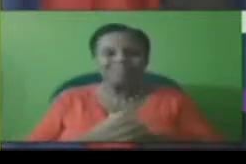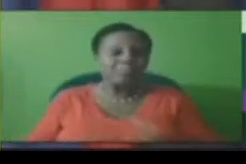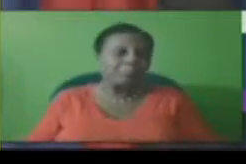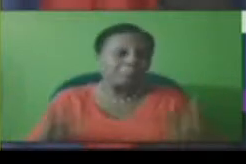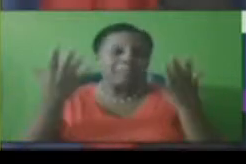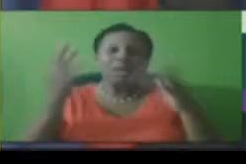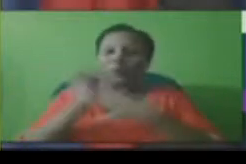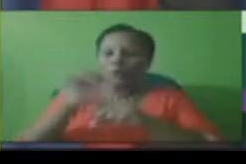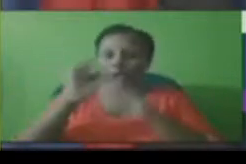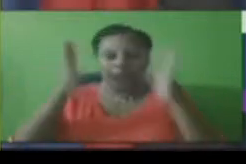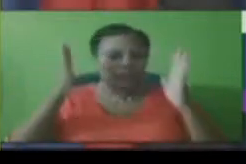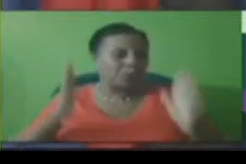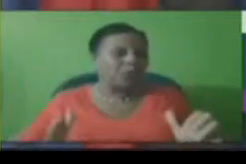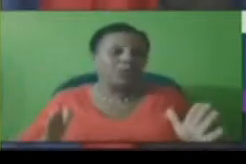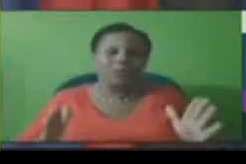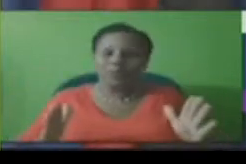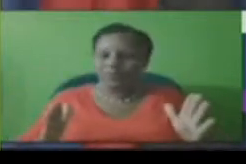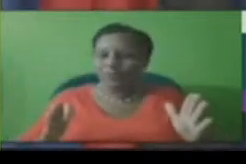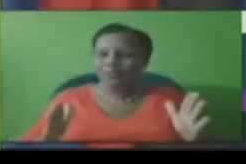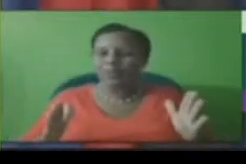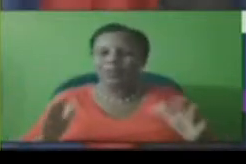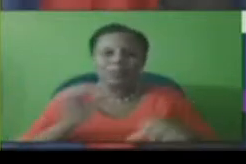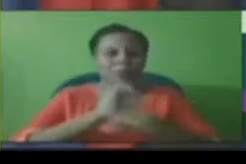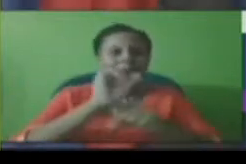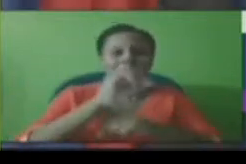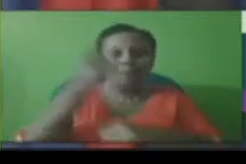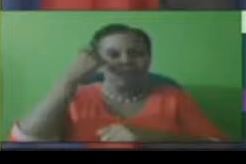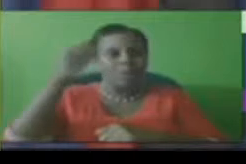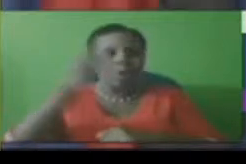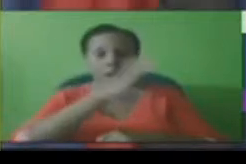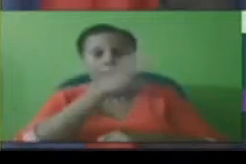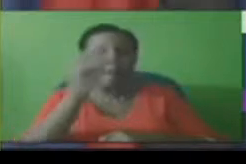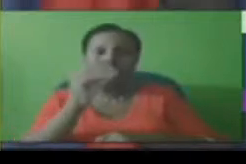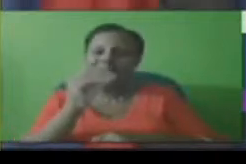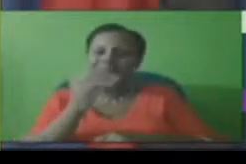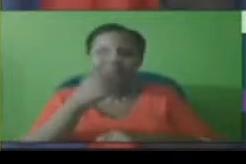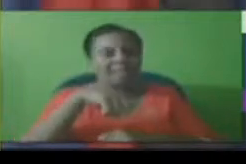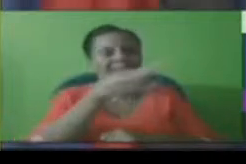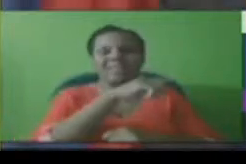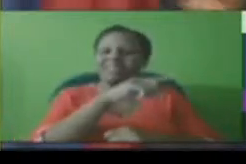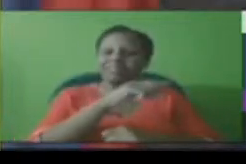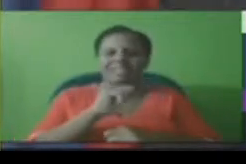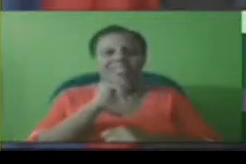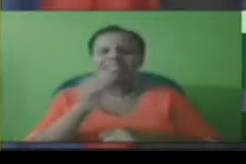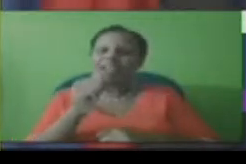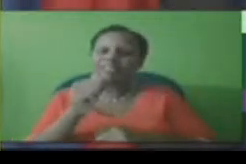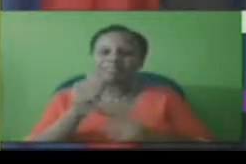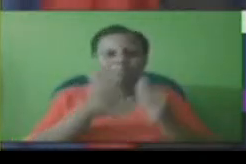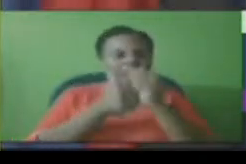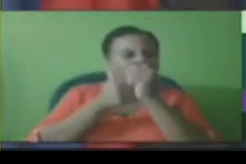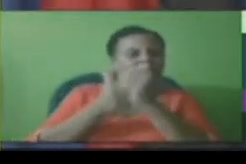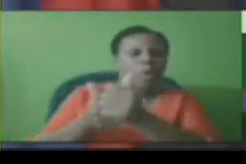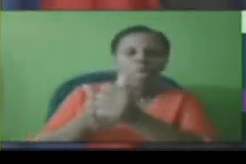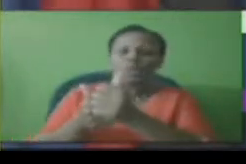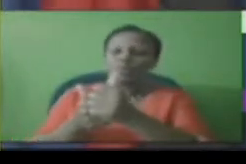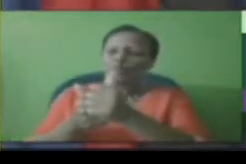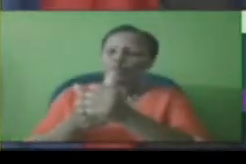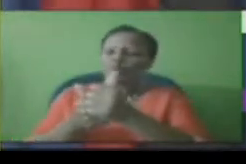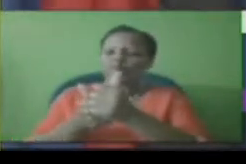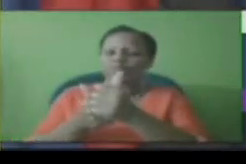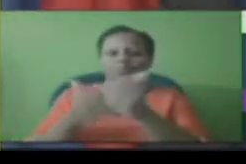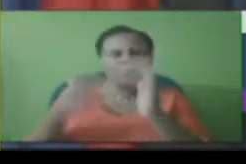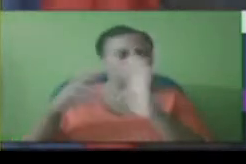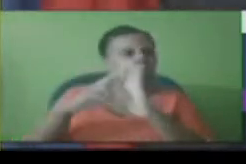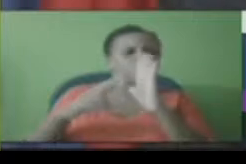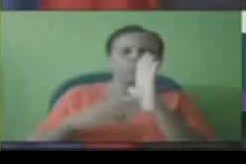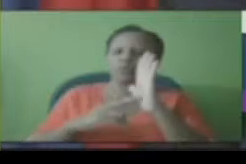employers who flatly refuse to comply with the requirements of the National Insurance Board. And